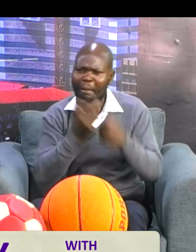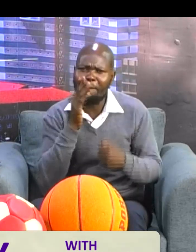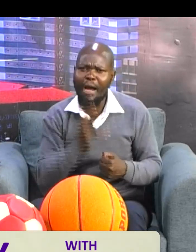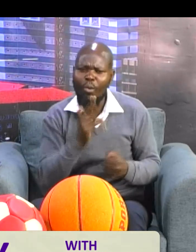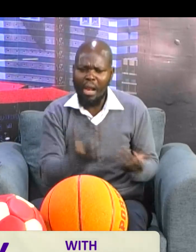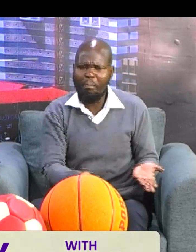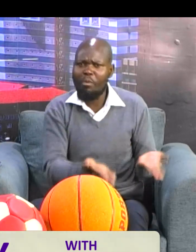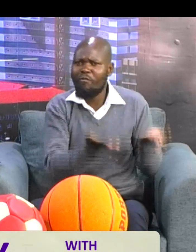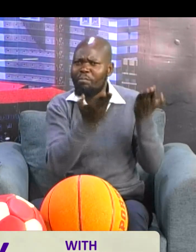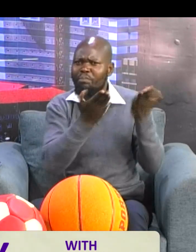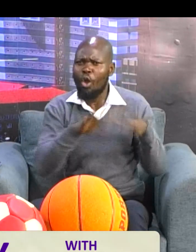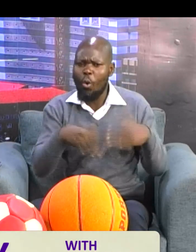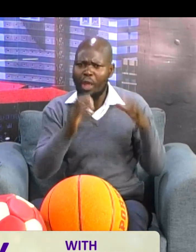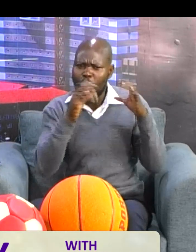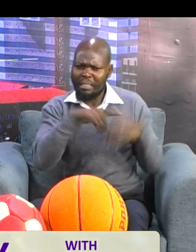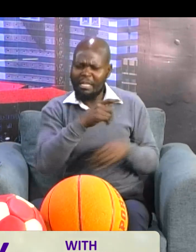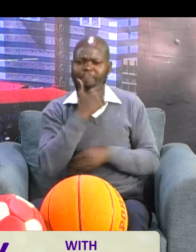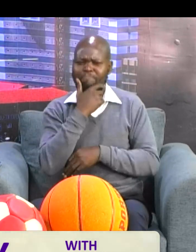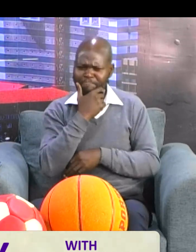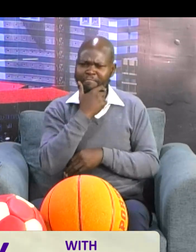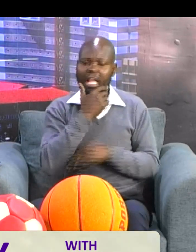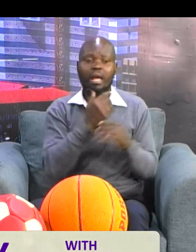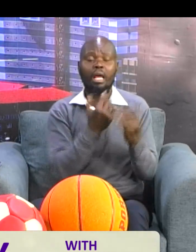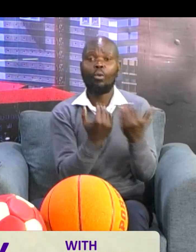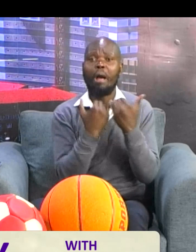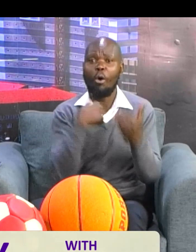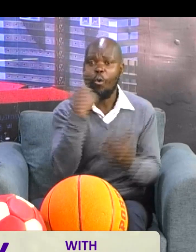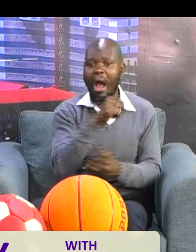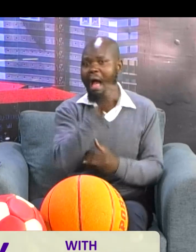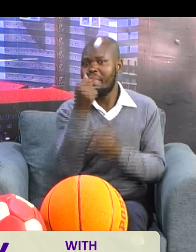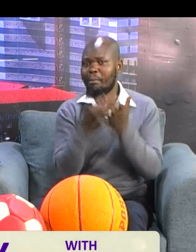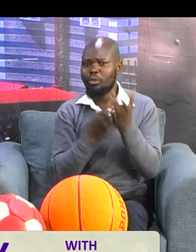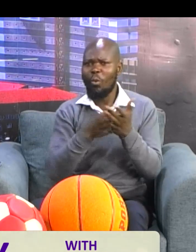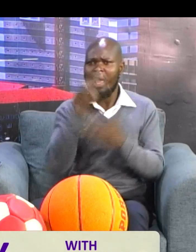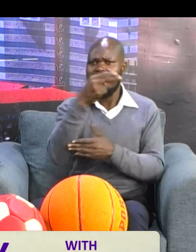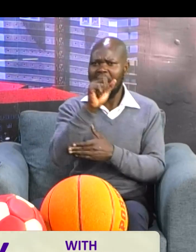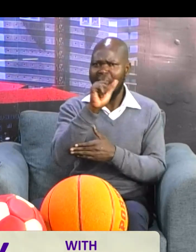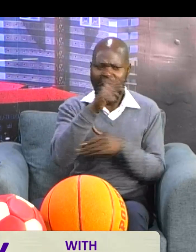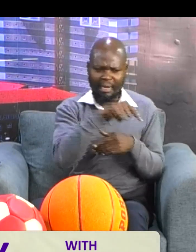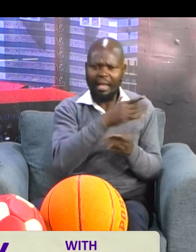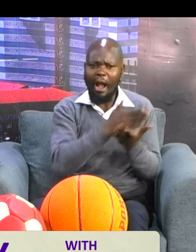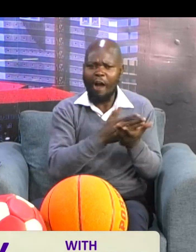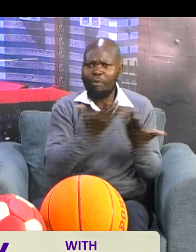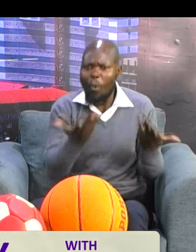the same about that, Man U, are they improving, or the goalkeeper,